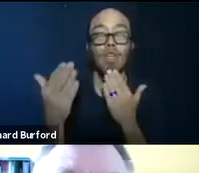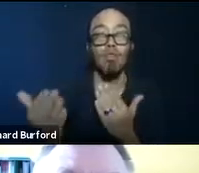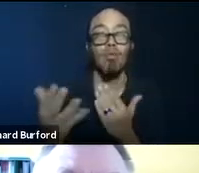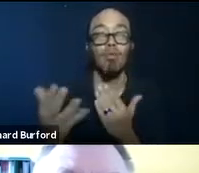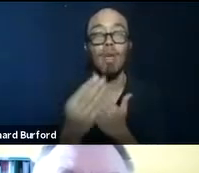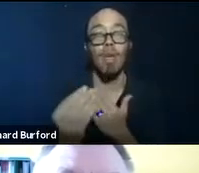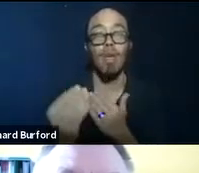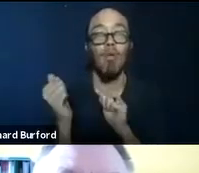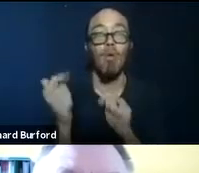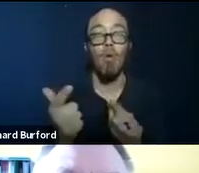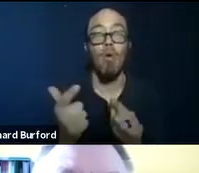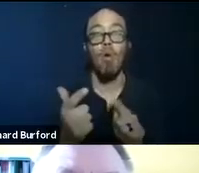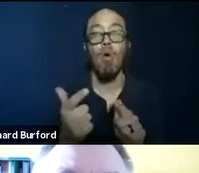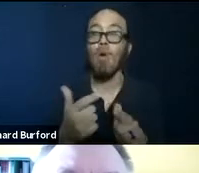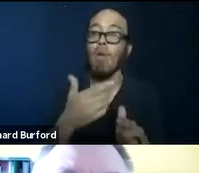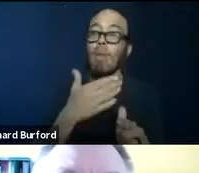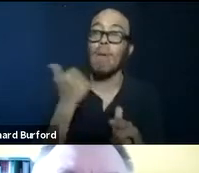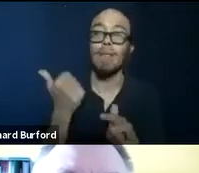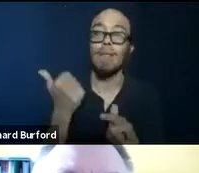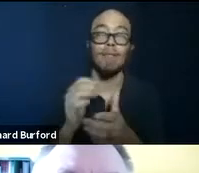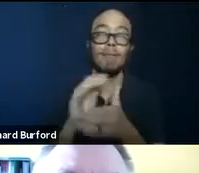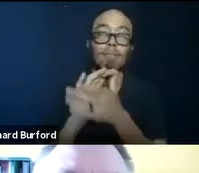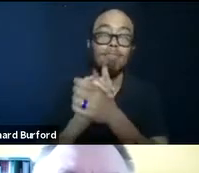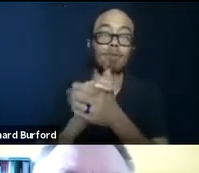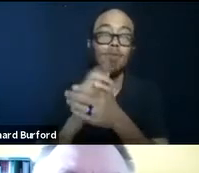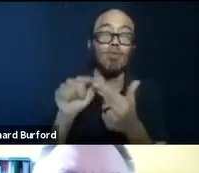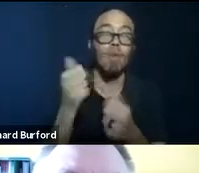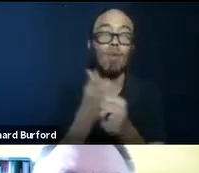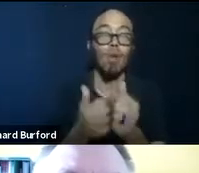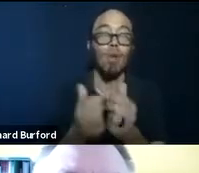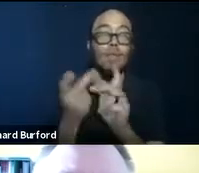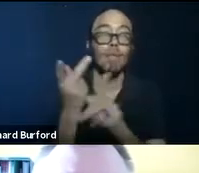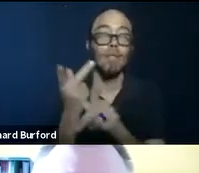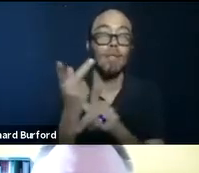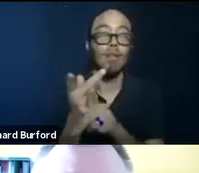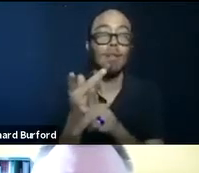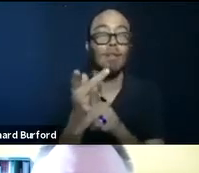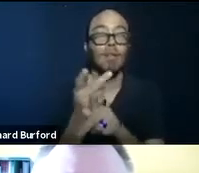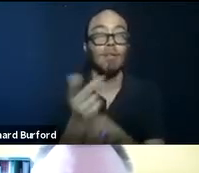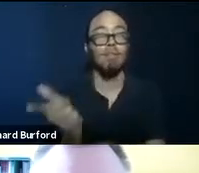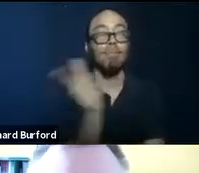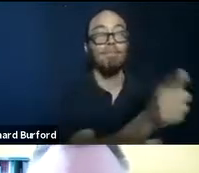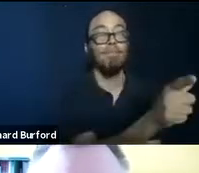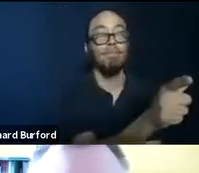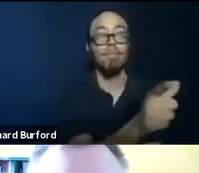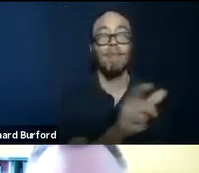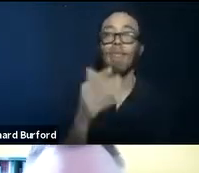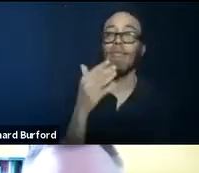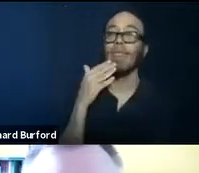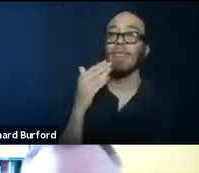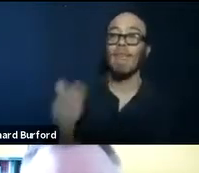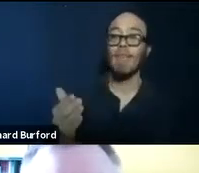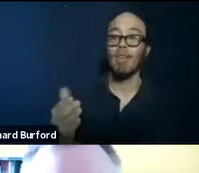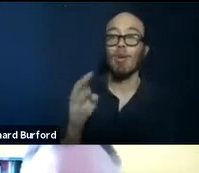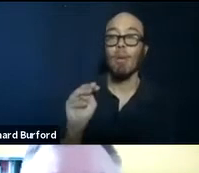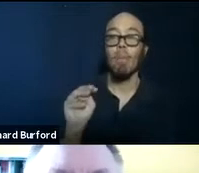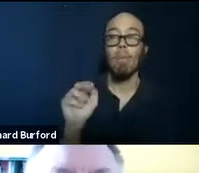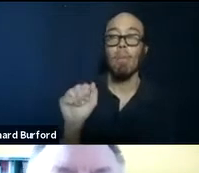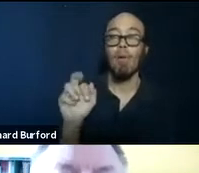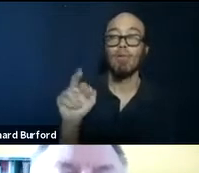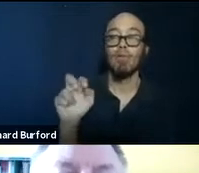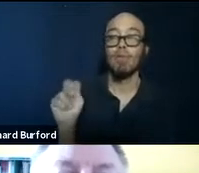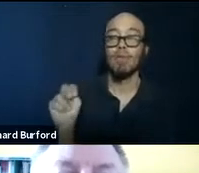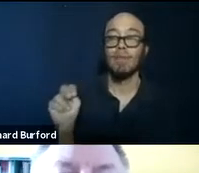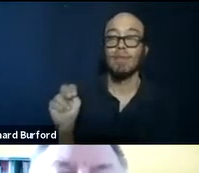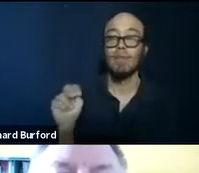the very best to all of you. Michal? Thank you. Thank you very much, Martin, as